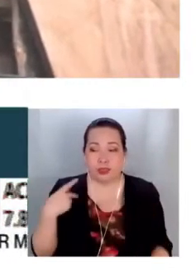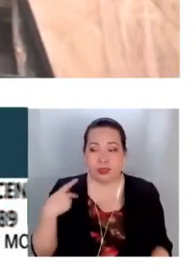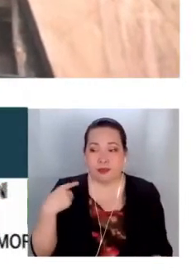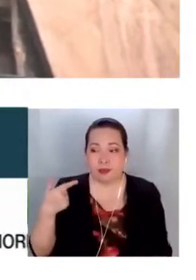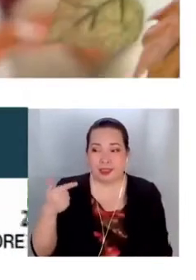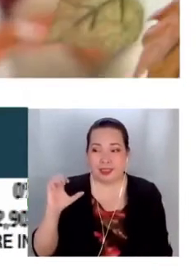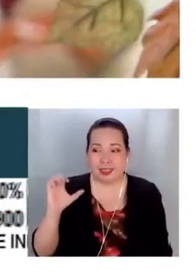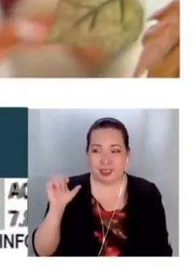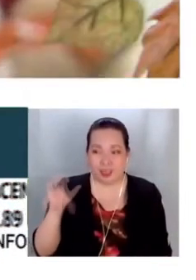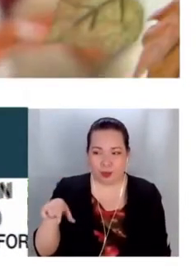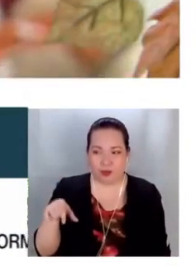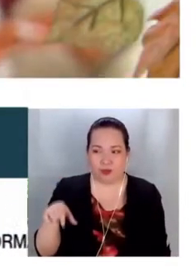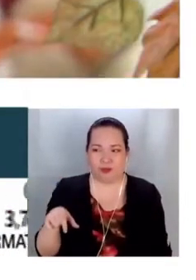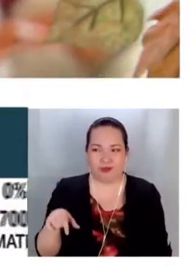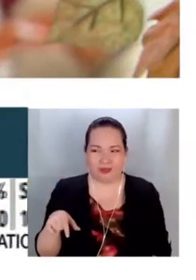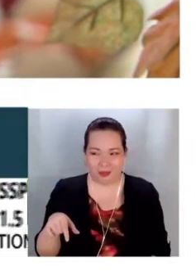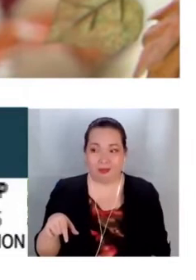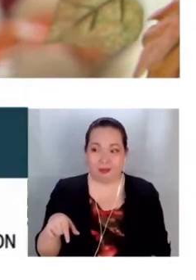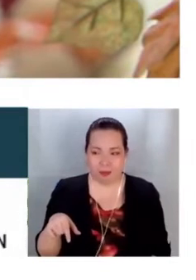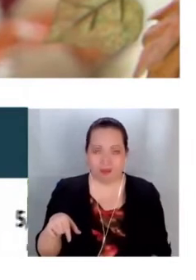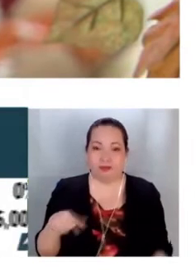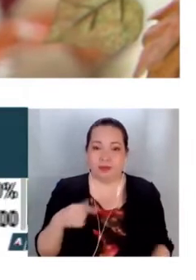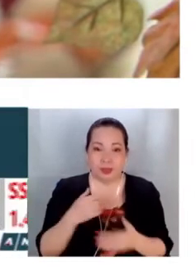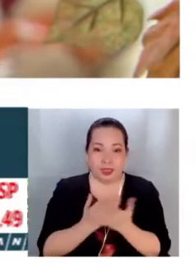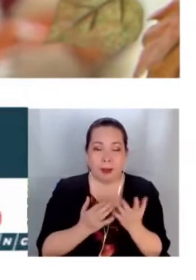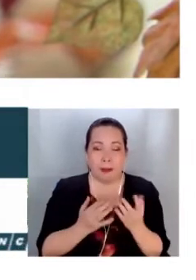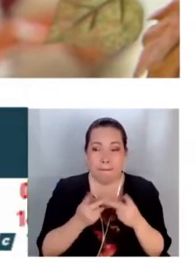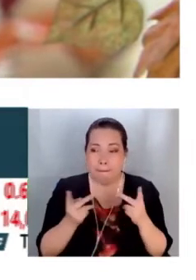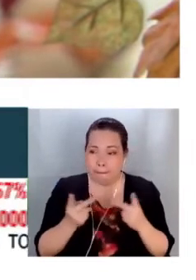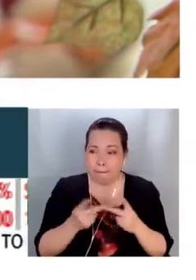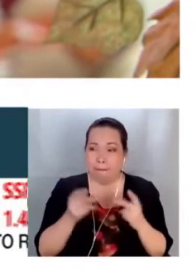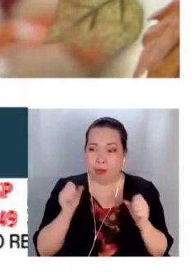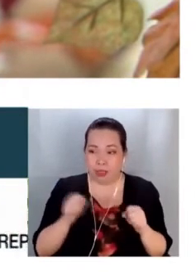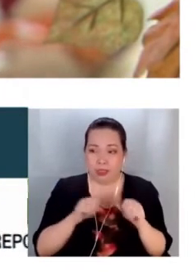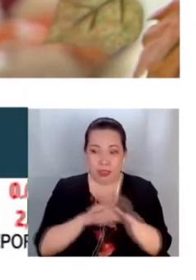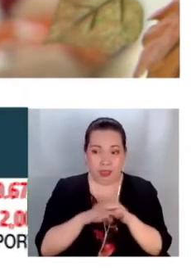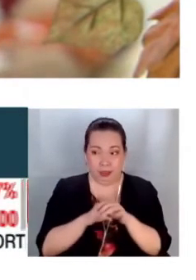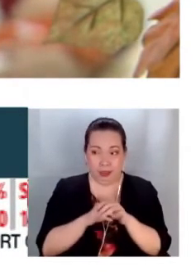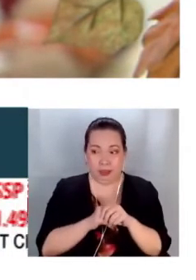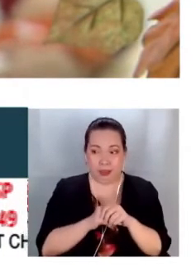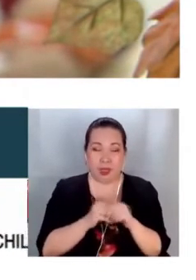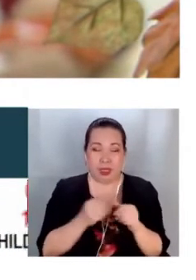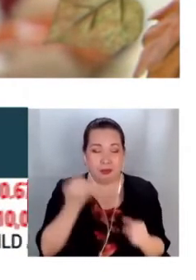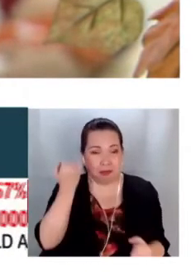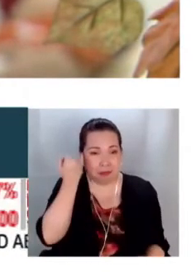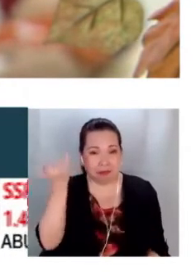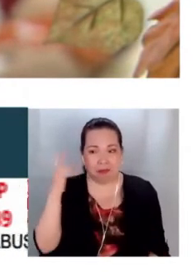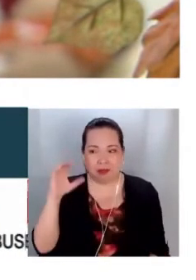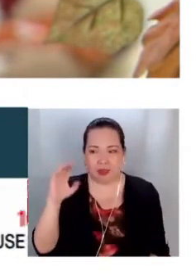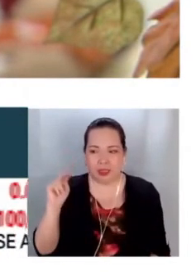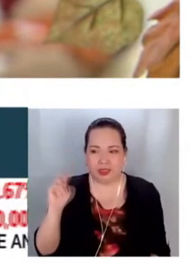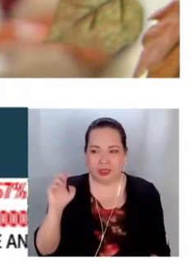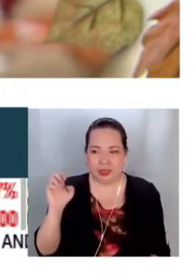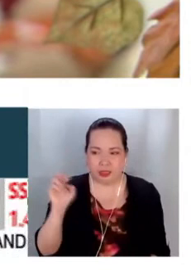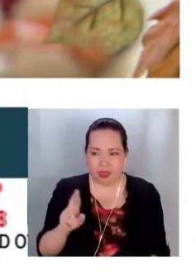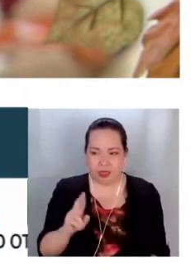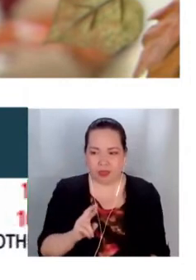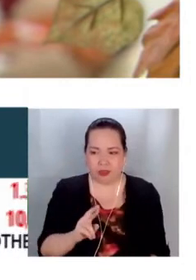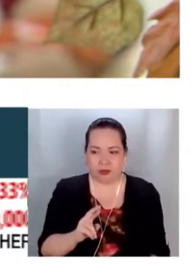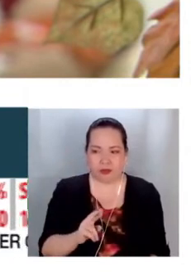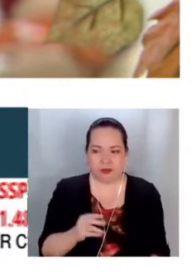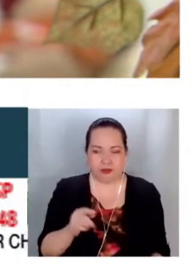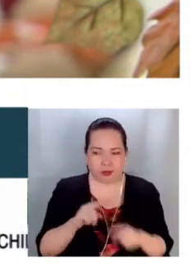other areas, there's more access. But you can imagine NCR, the surrounding regions, probably some